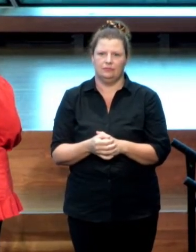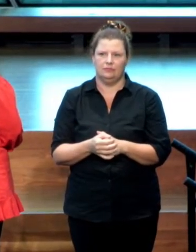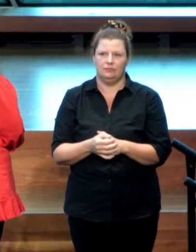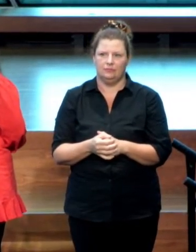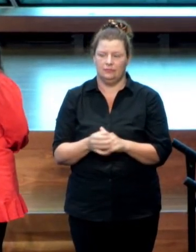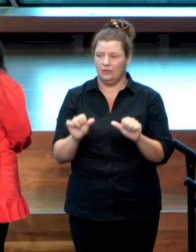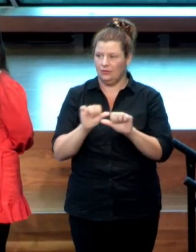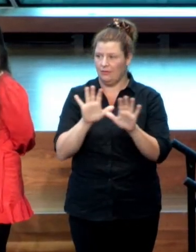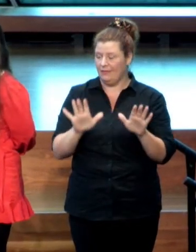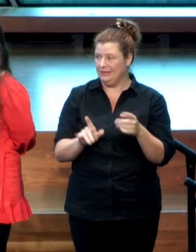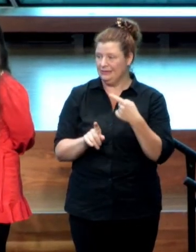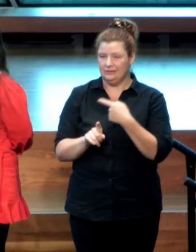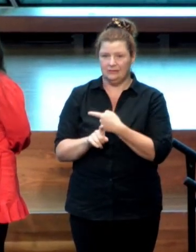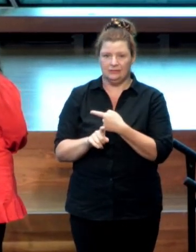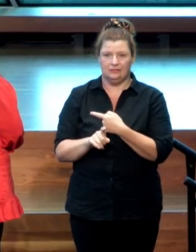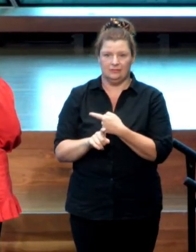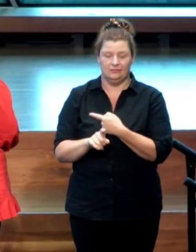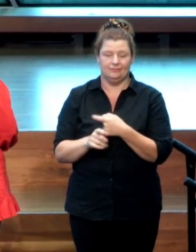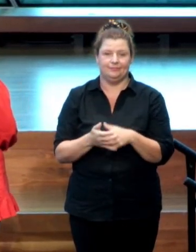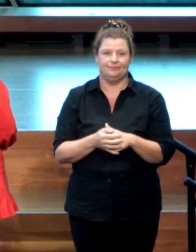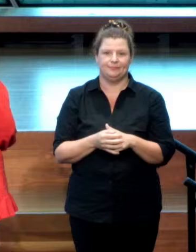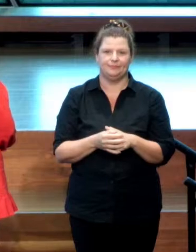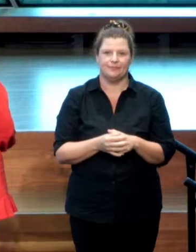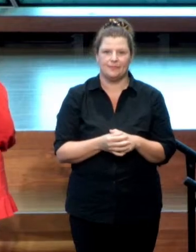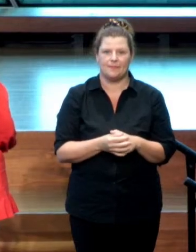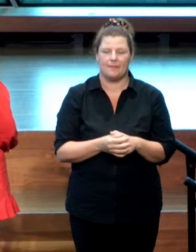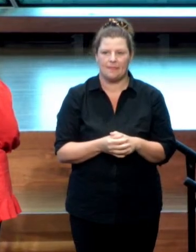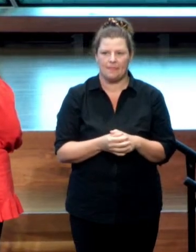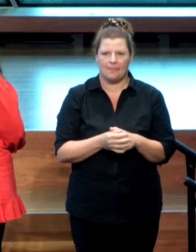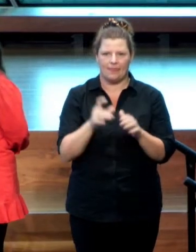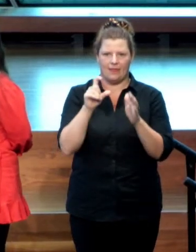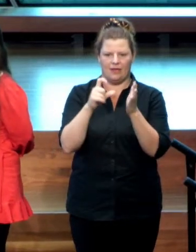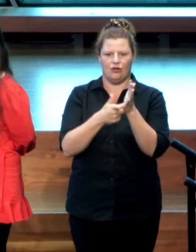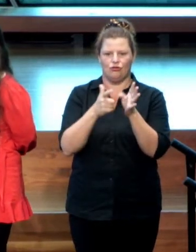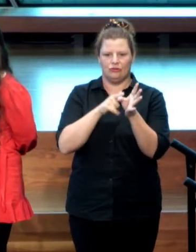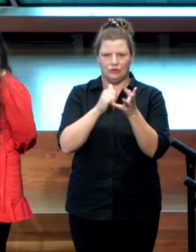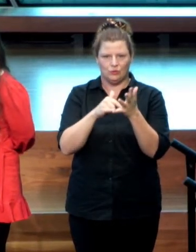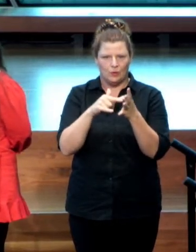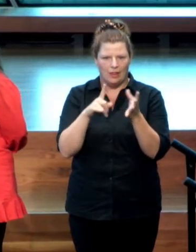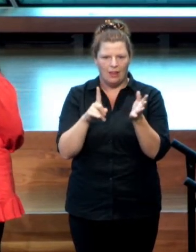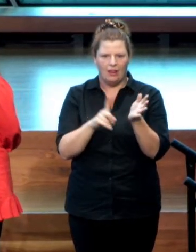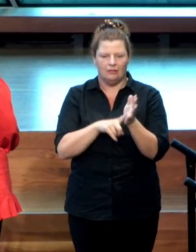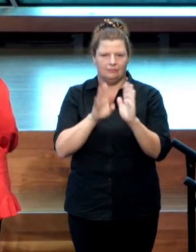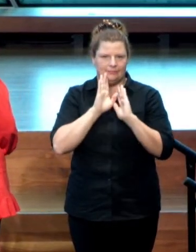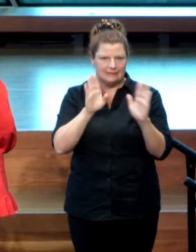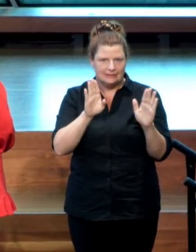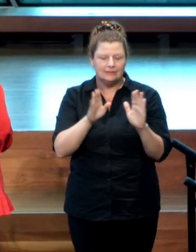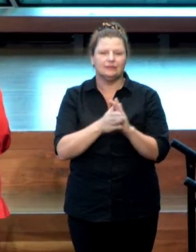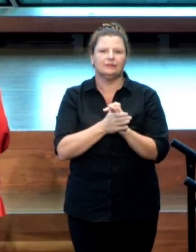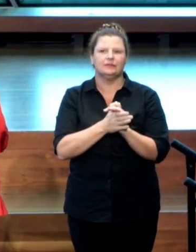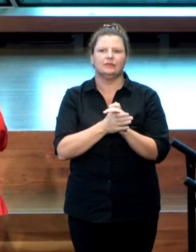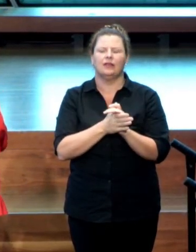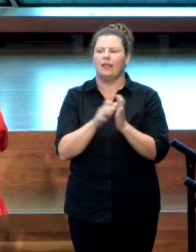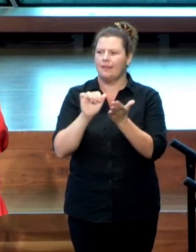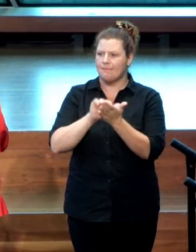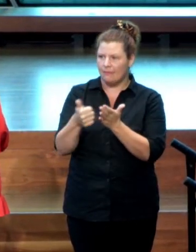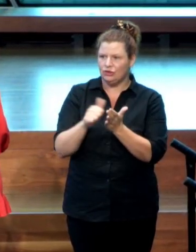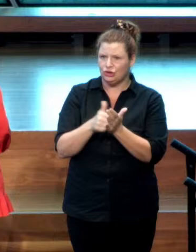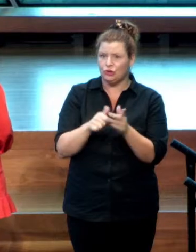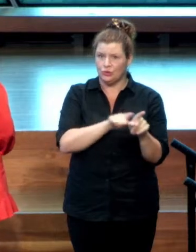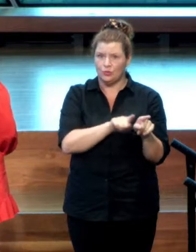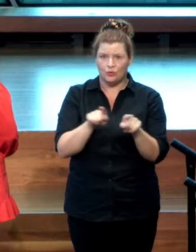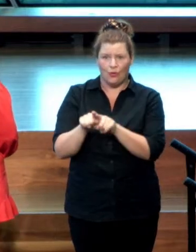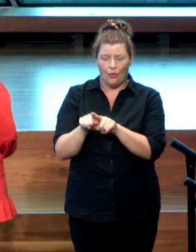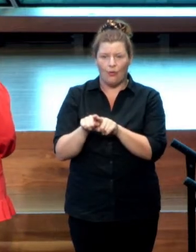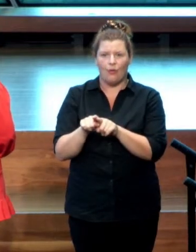Obviously, my amazing co-writer, Crystal. And obviously to our publishers as well.